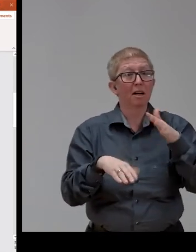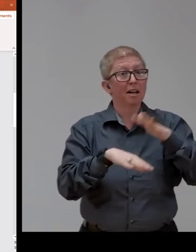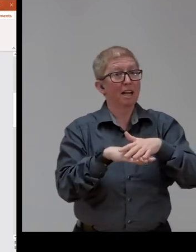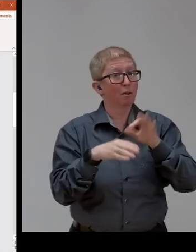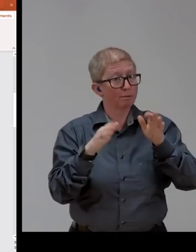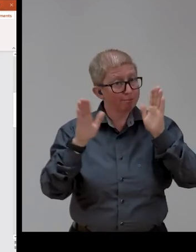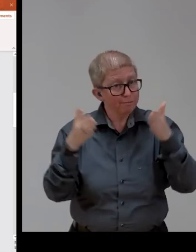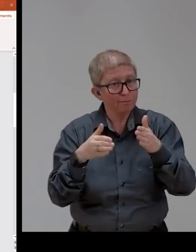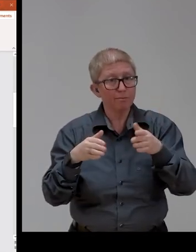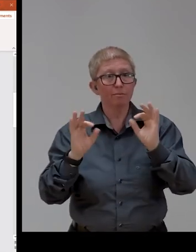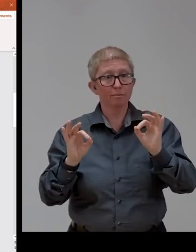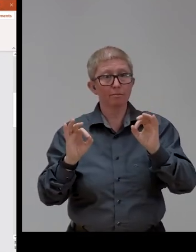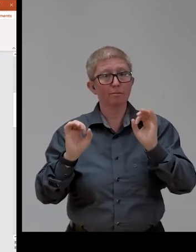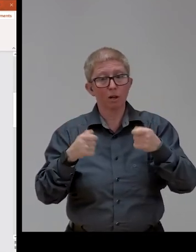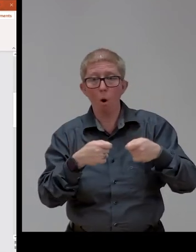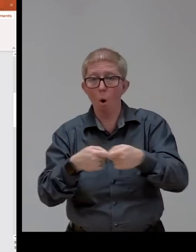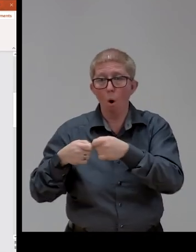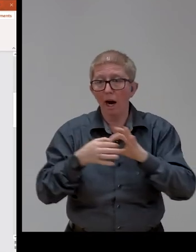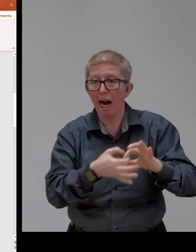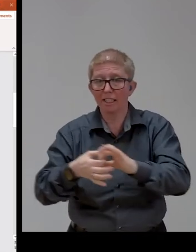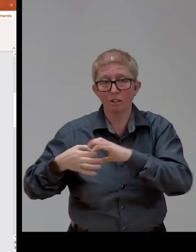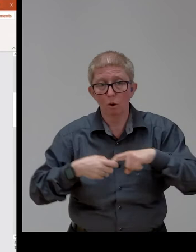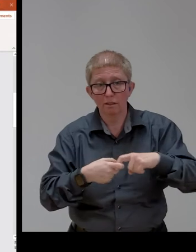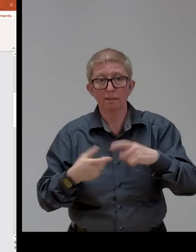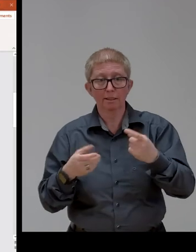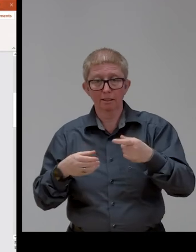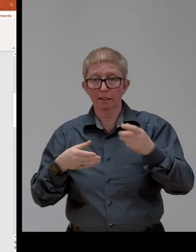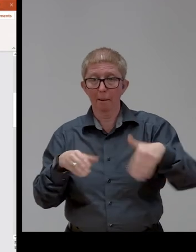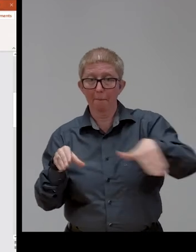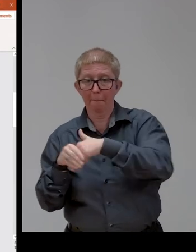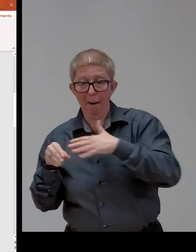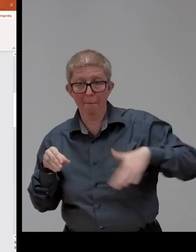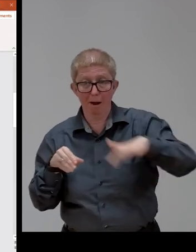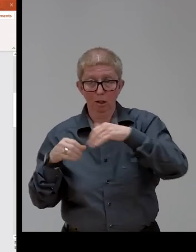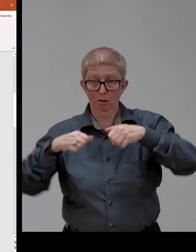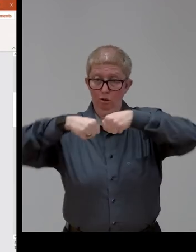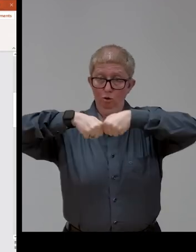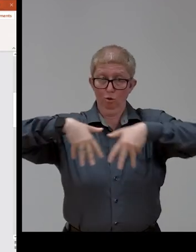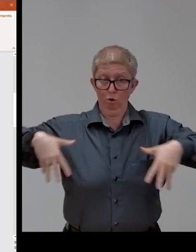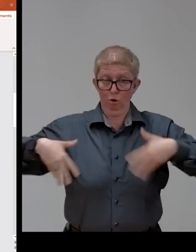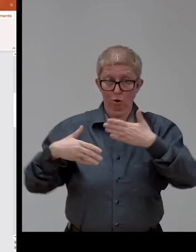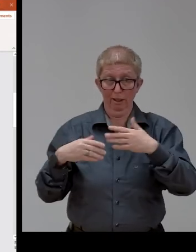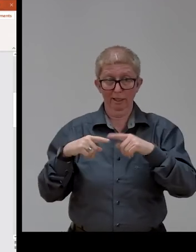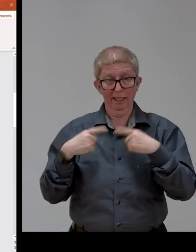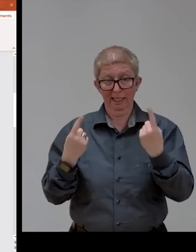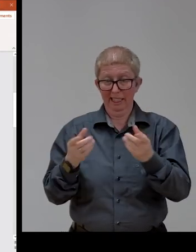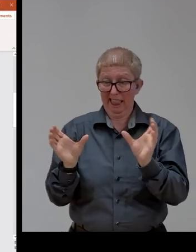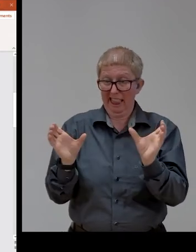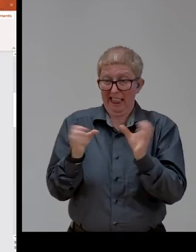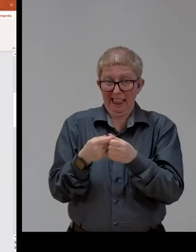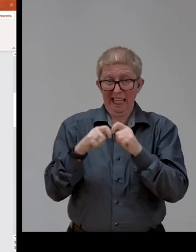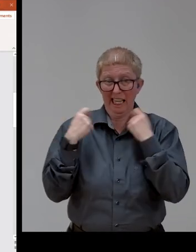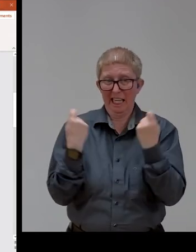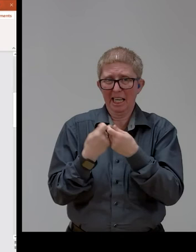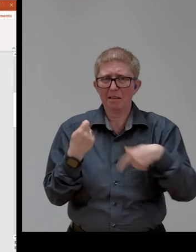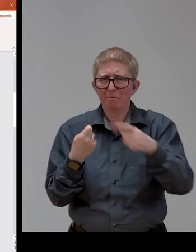organization with a membership structure and a core staff that delivers services to the members and engages